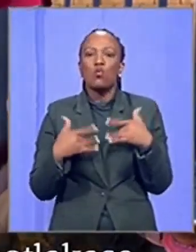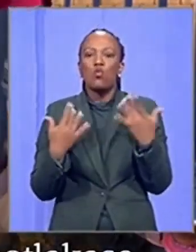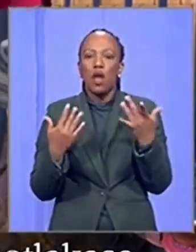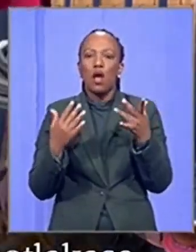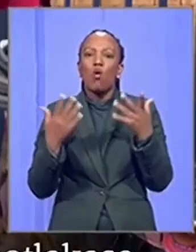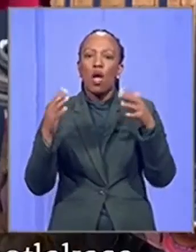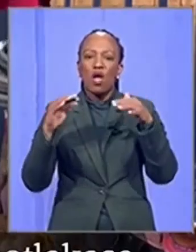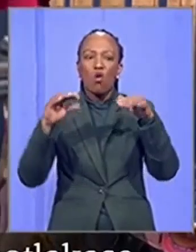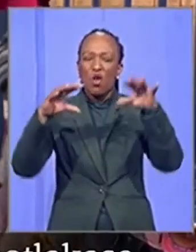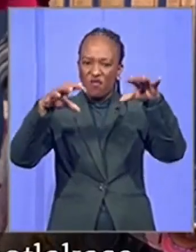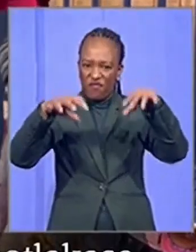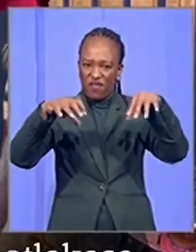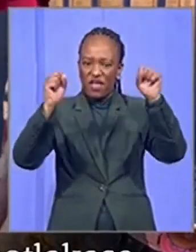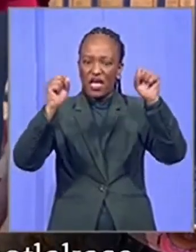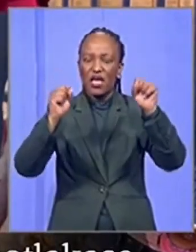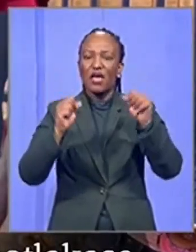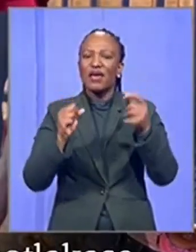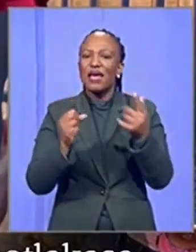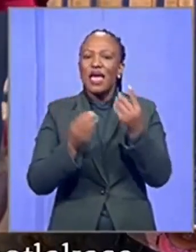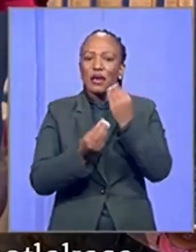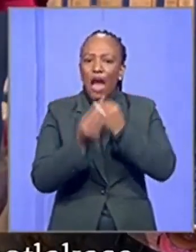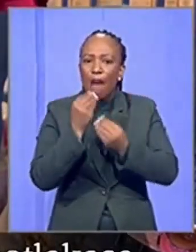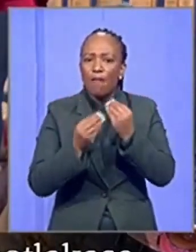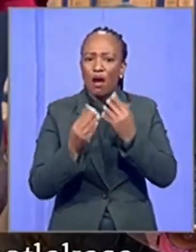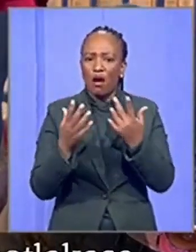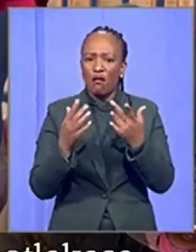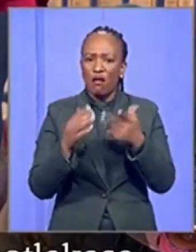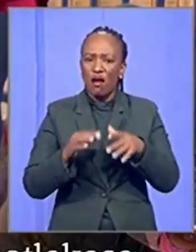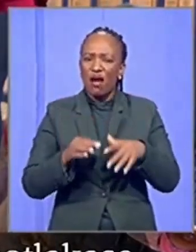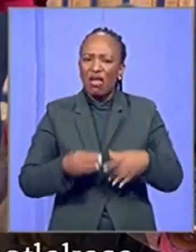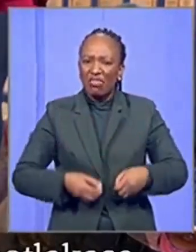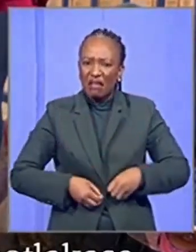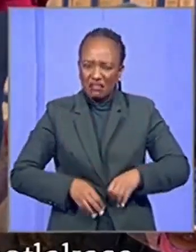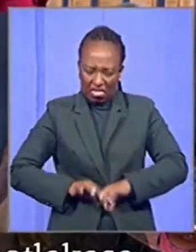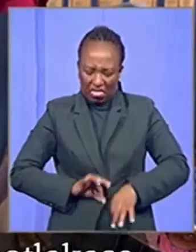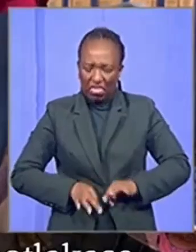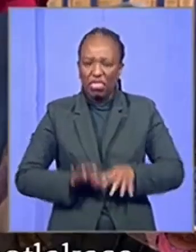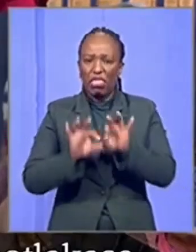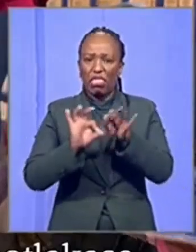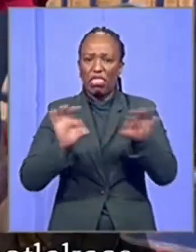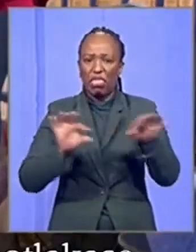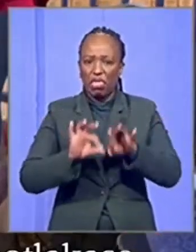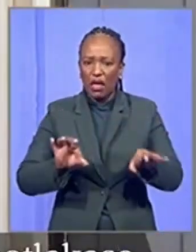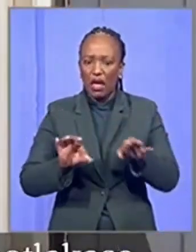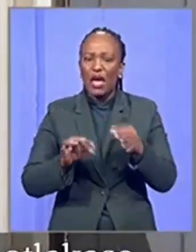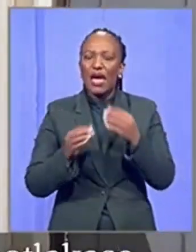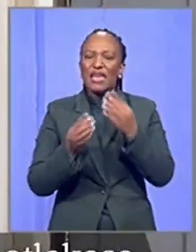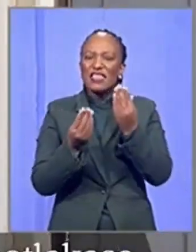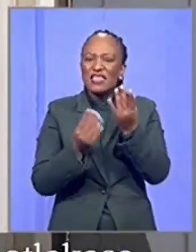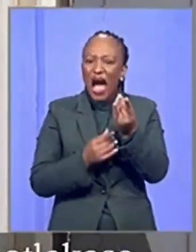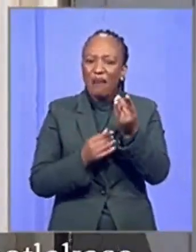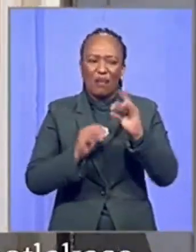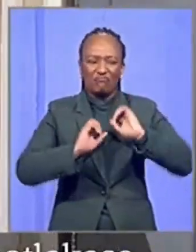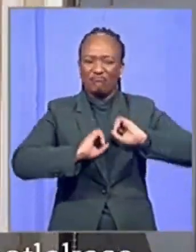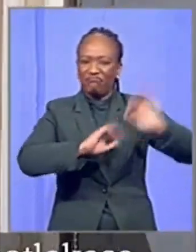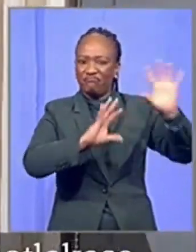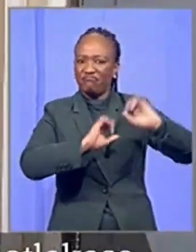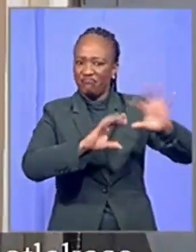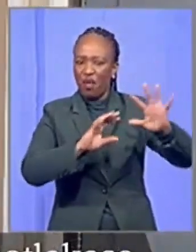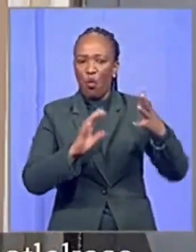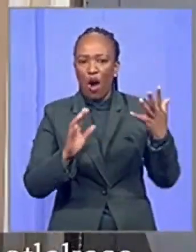le malana di senyegile re lahlile dishebo ka baka la motlakase re ba re thushe. Moabi wa motlakase Eskom o